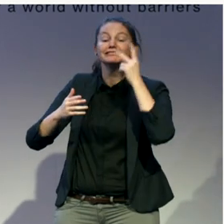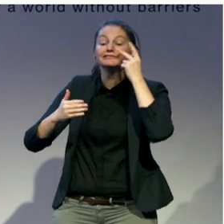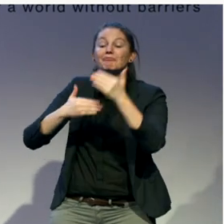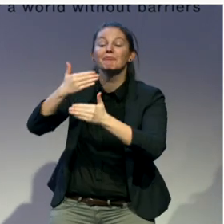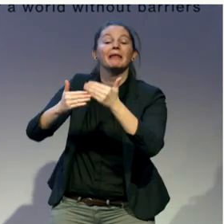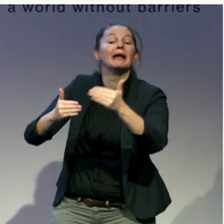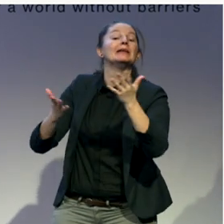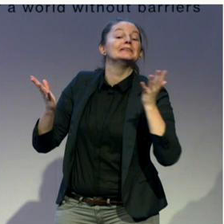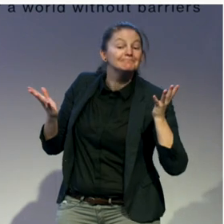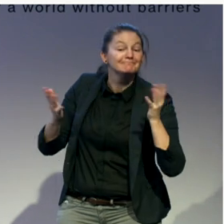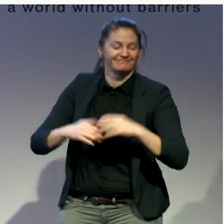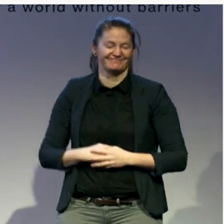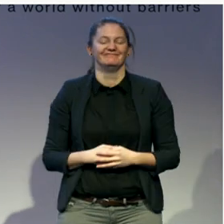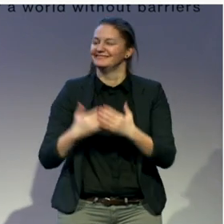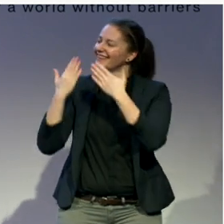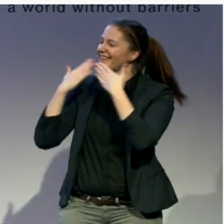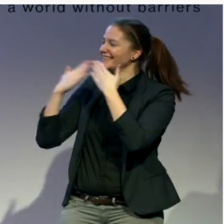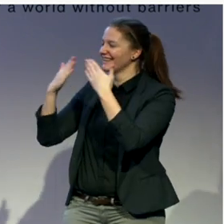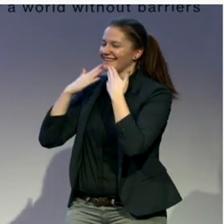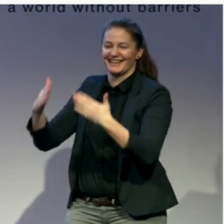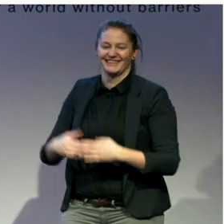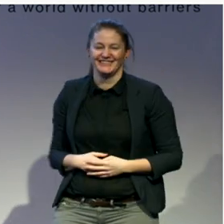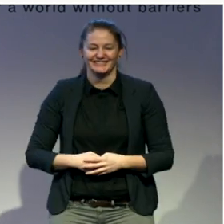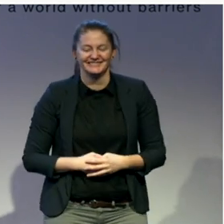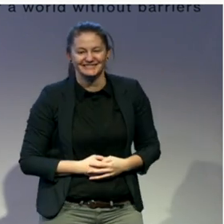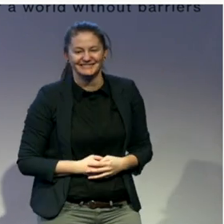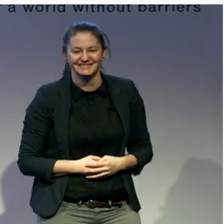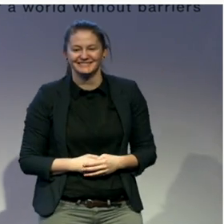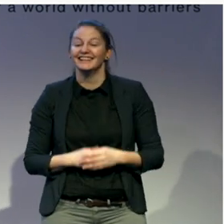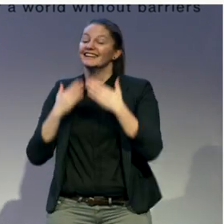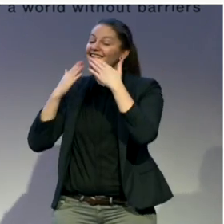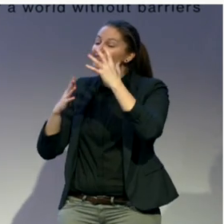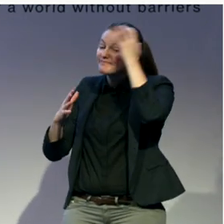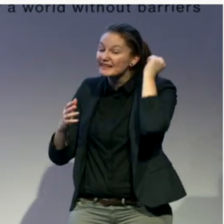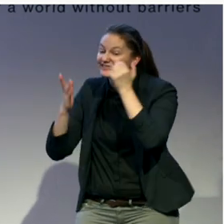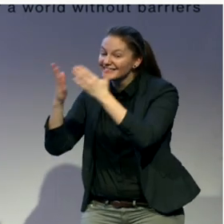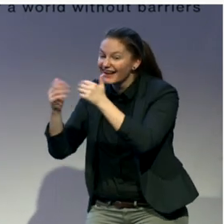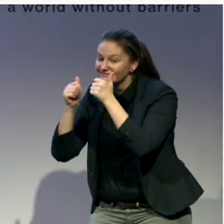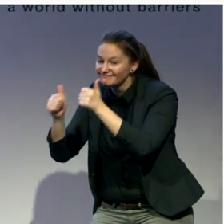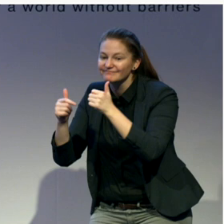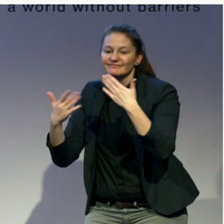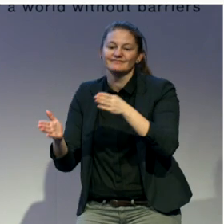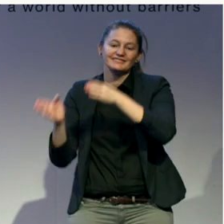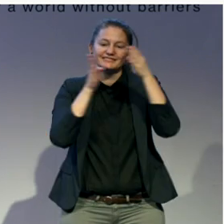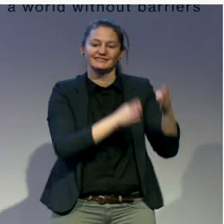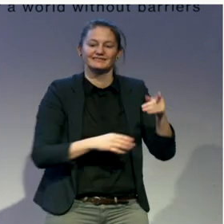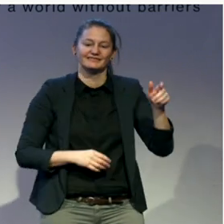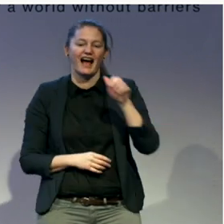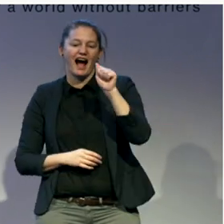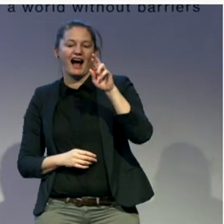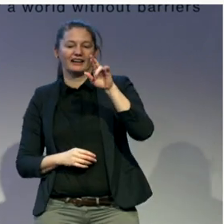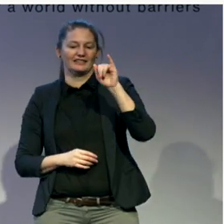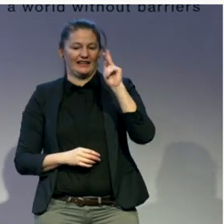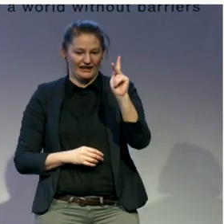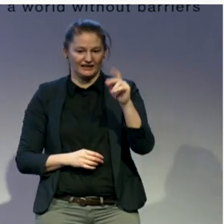Thank you, Petra. I cordially invite Arik Cohen and Liron David Enosh,